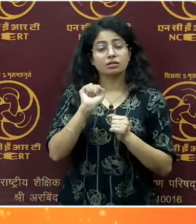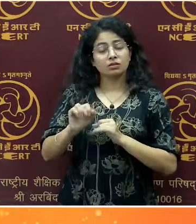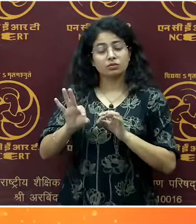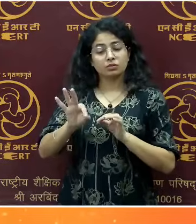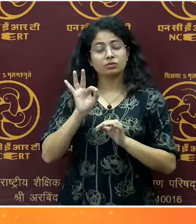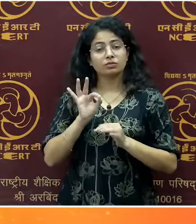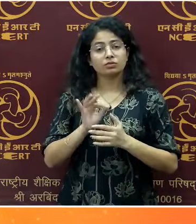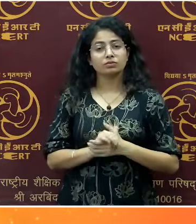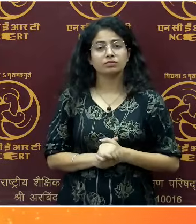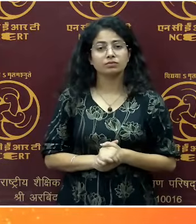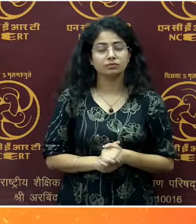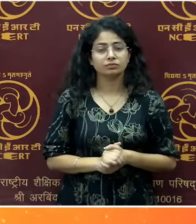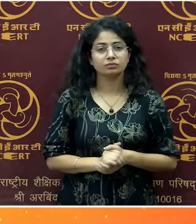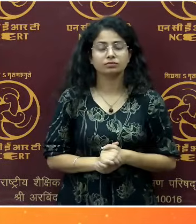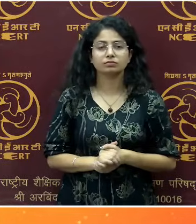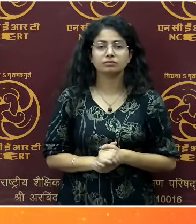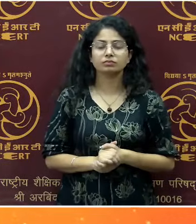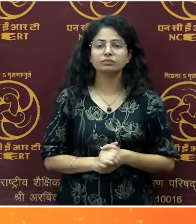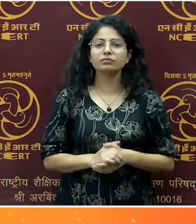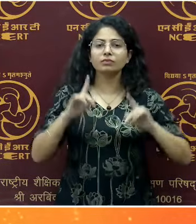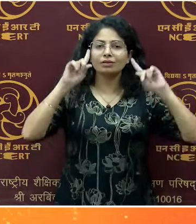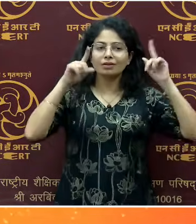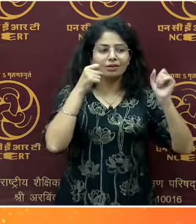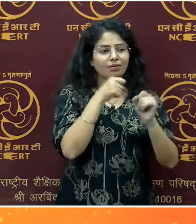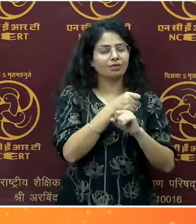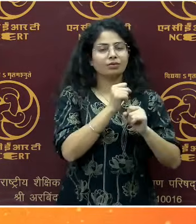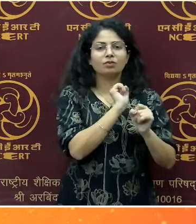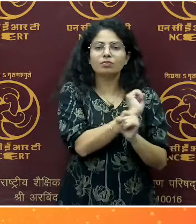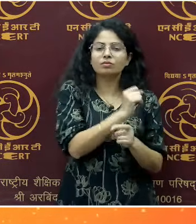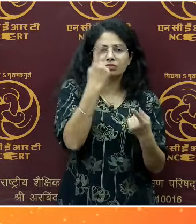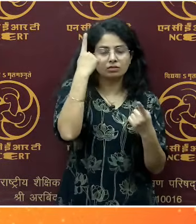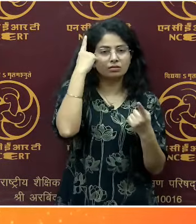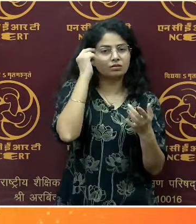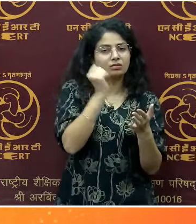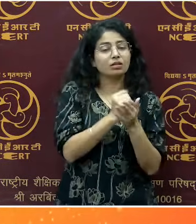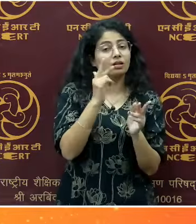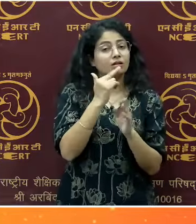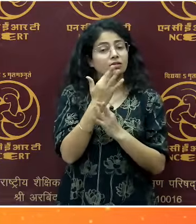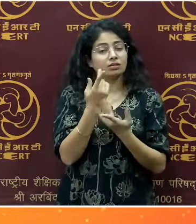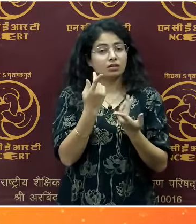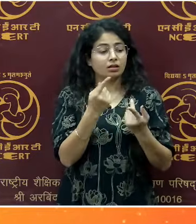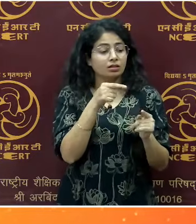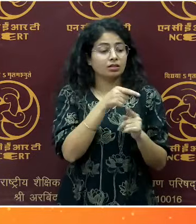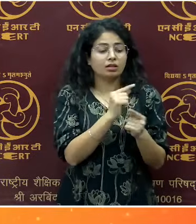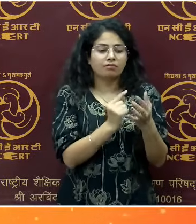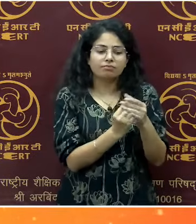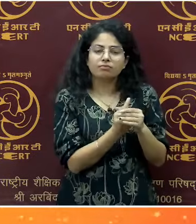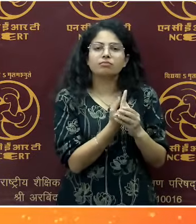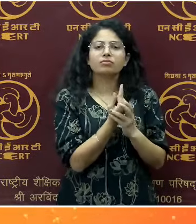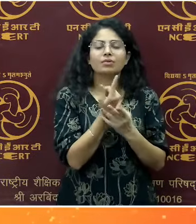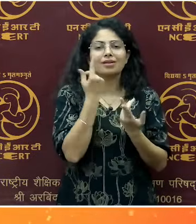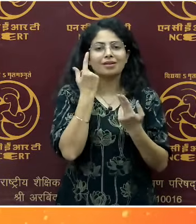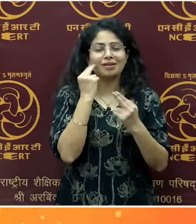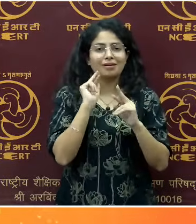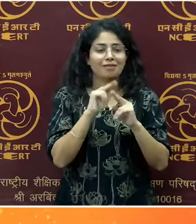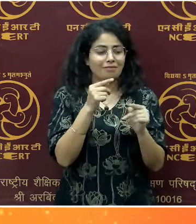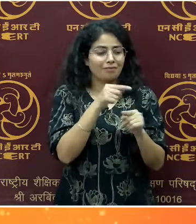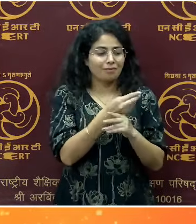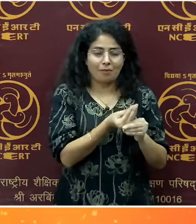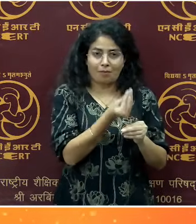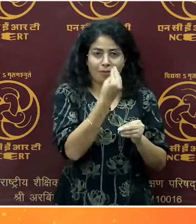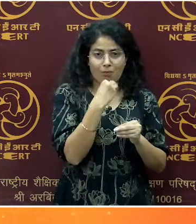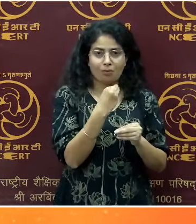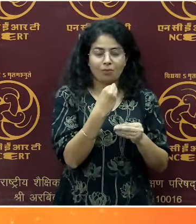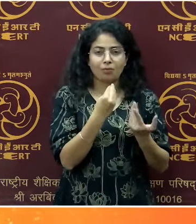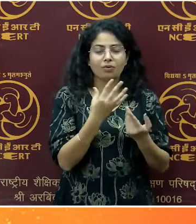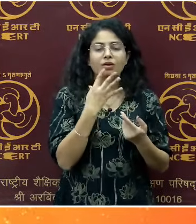it was the stag's decision to live on the hillocks just because of that tender grass. And when he needed that